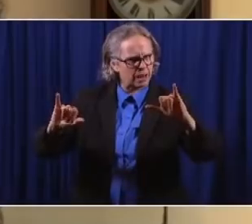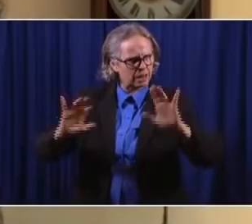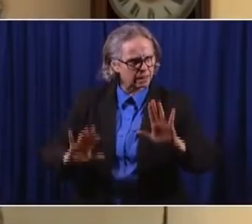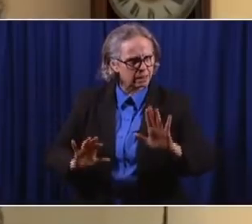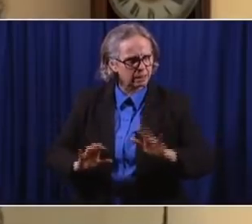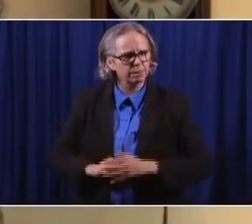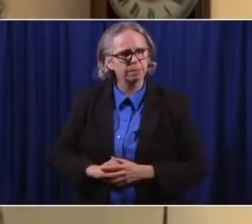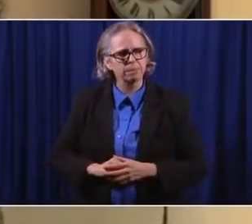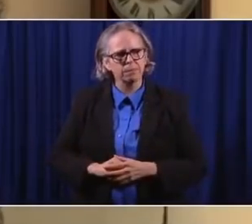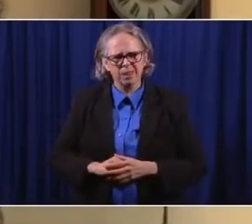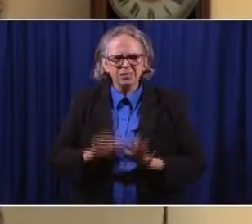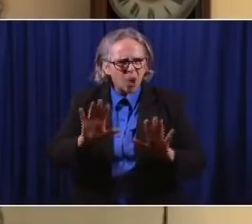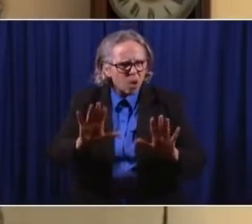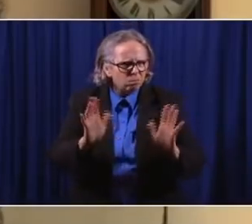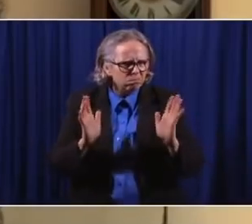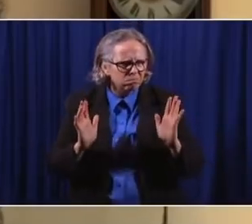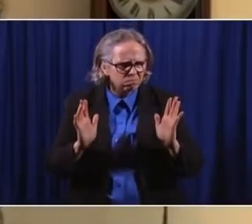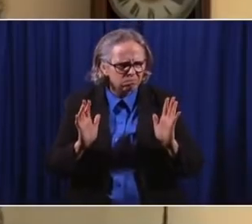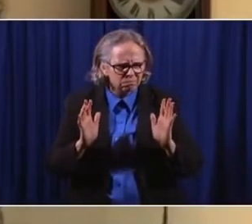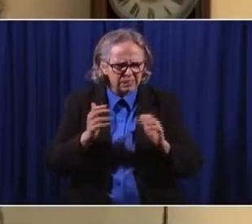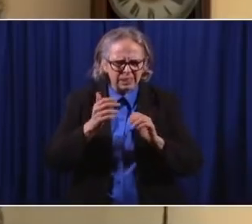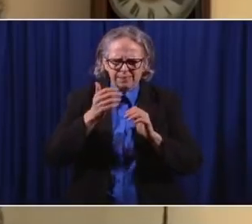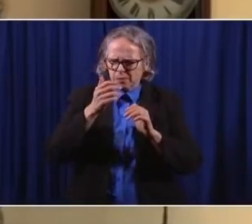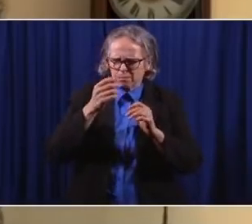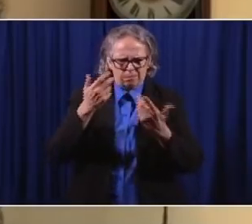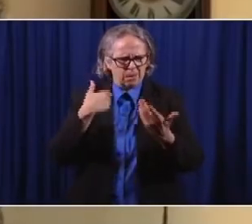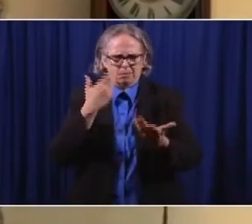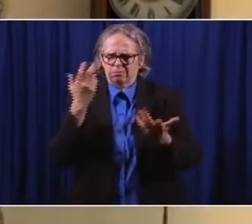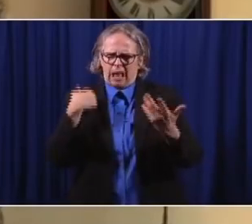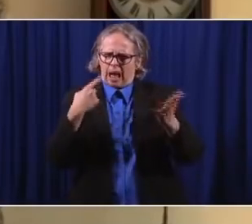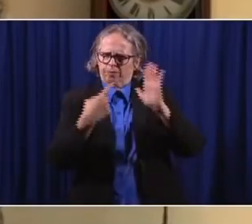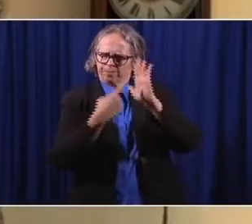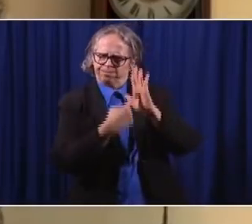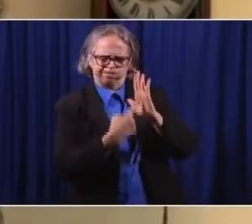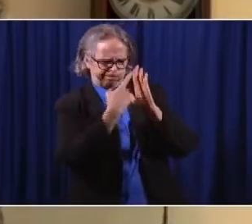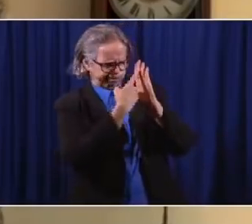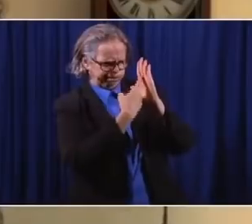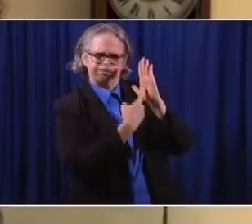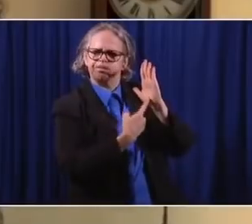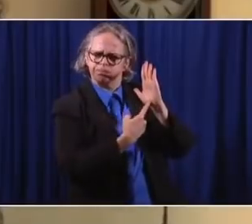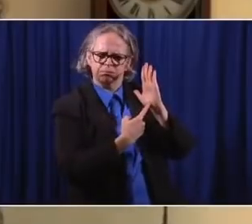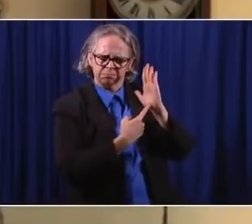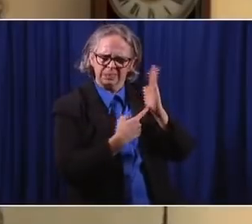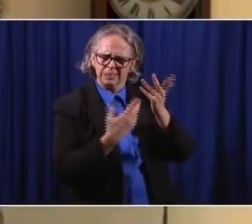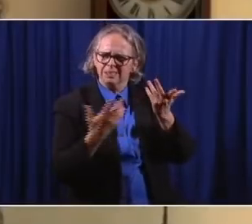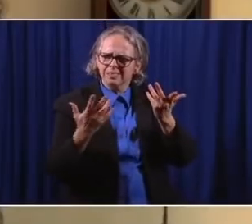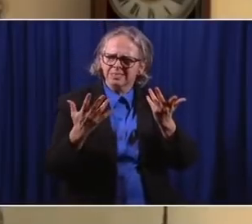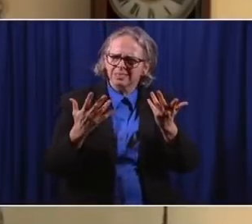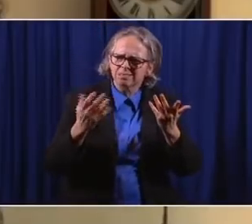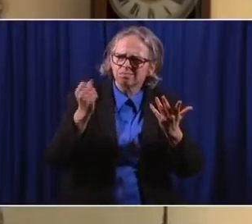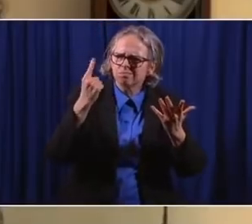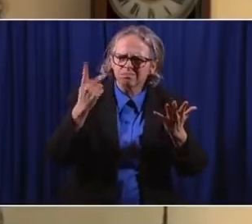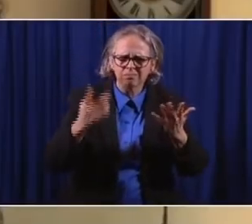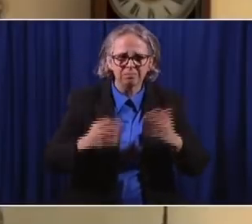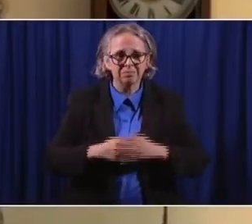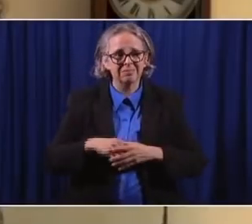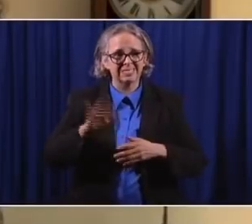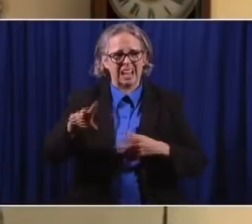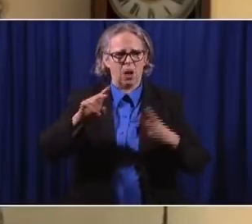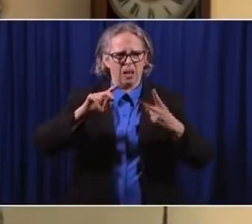So everything is fact specific, but your second part of your question, if